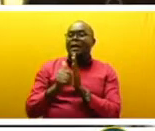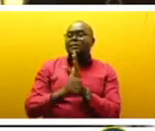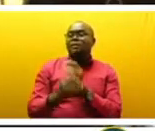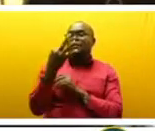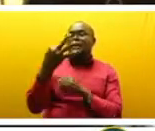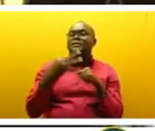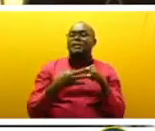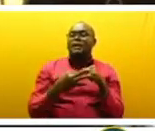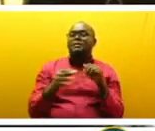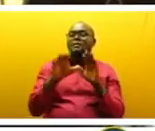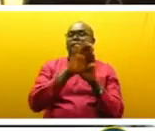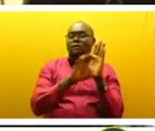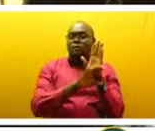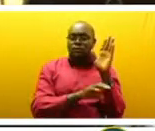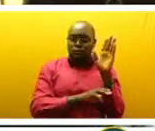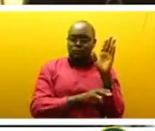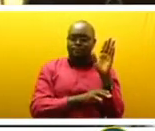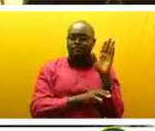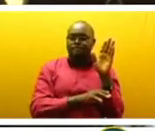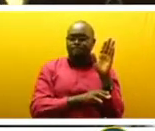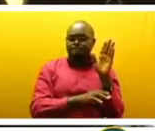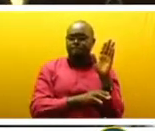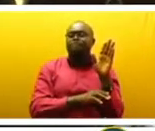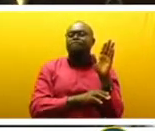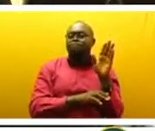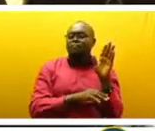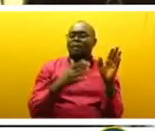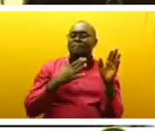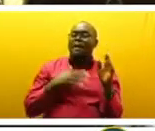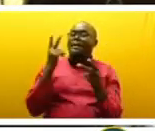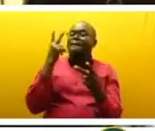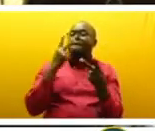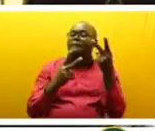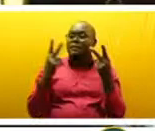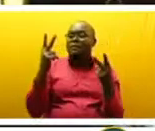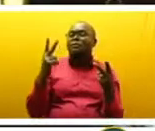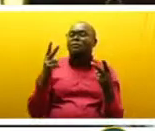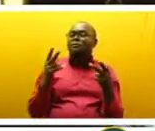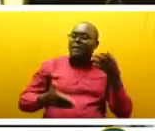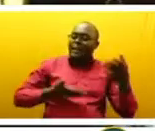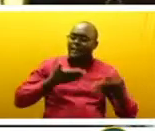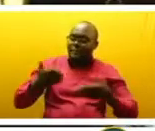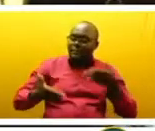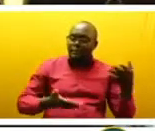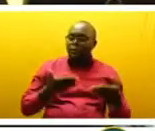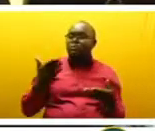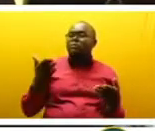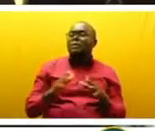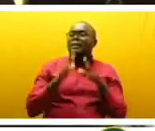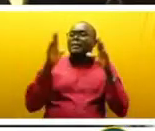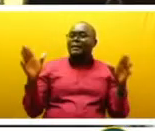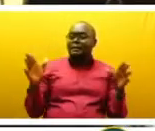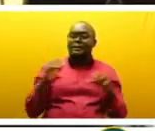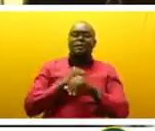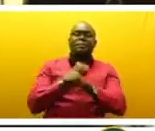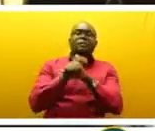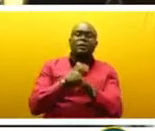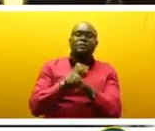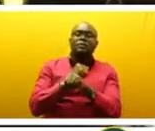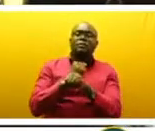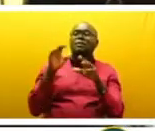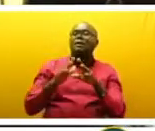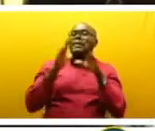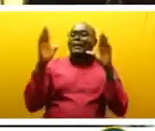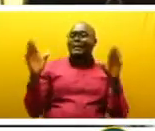of the Constitution, is in my view an expression of the greatest protection or the